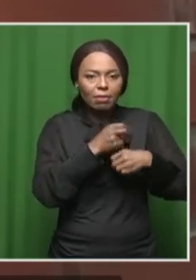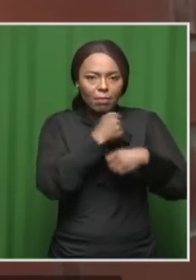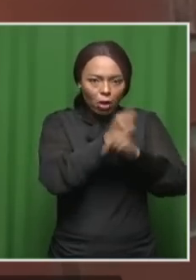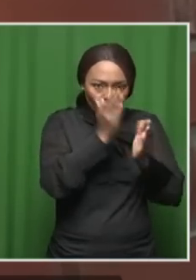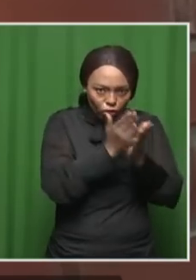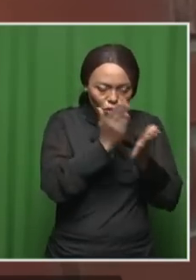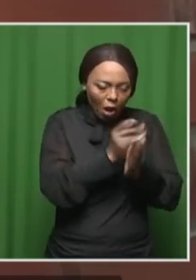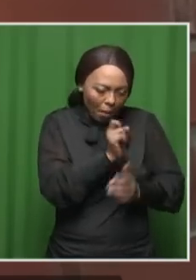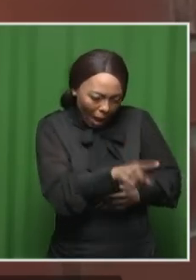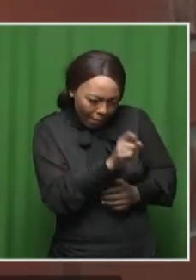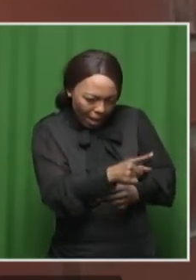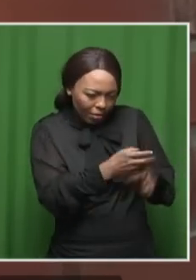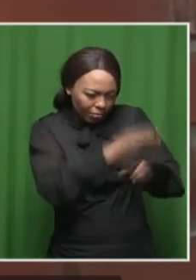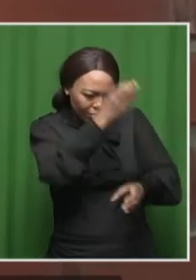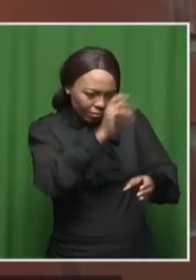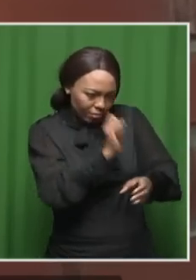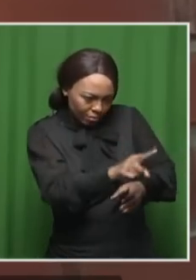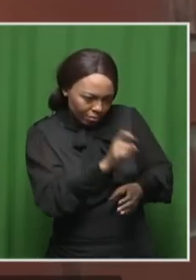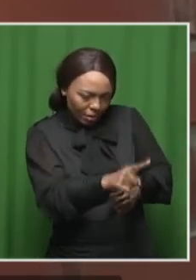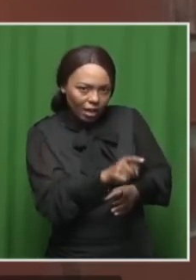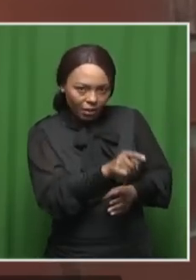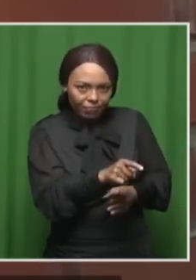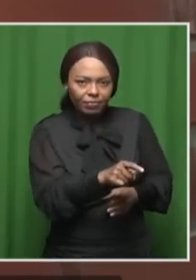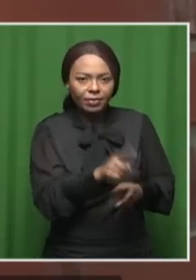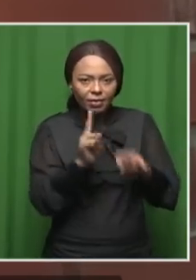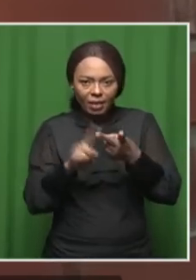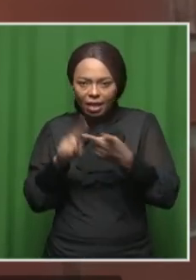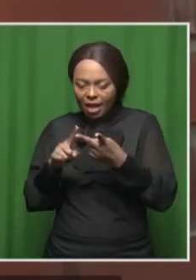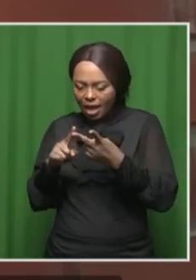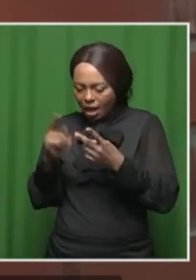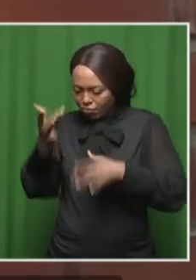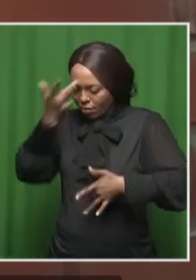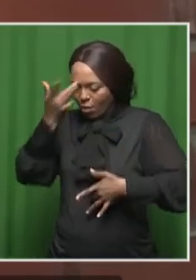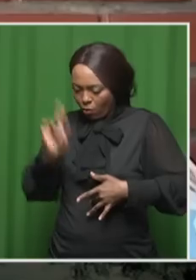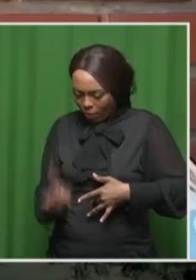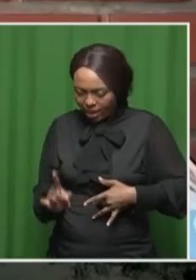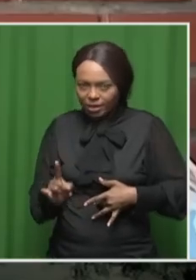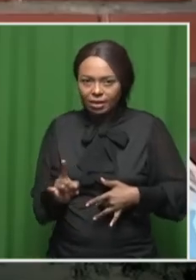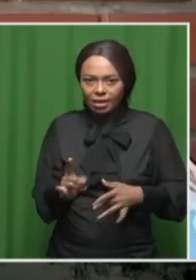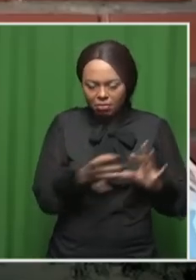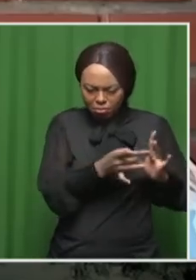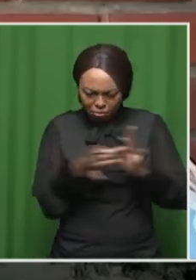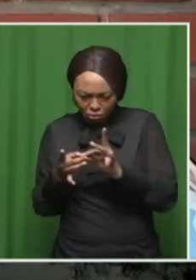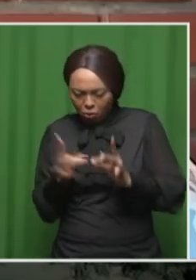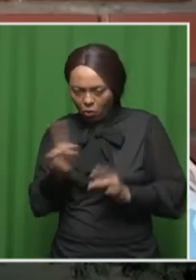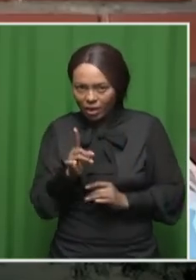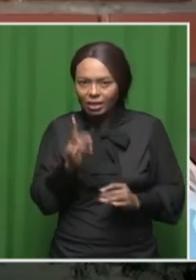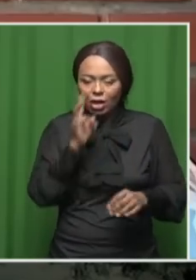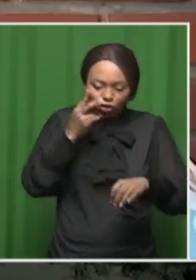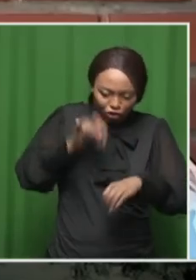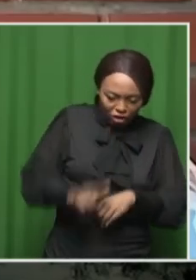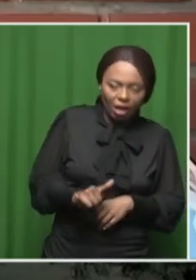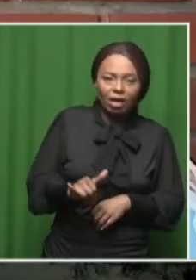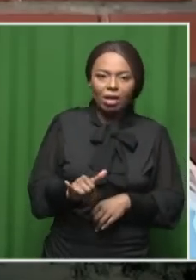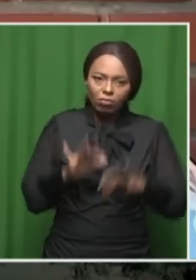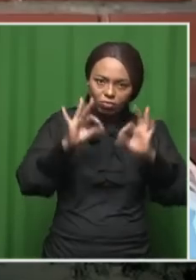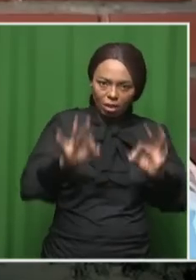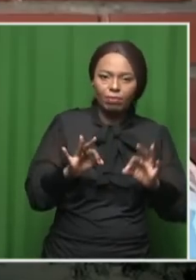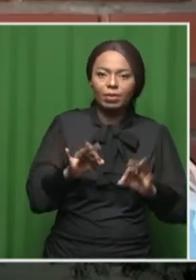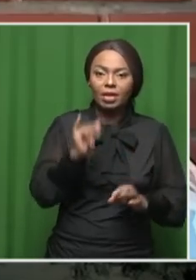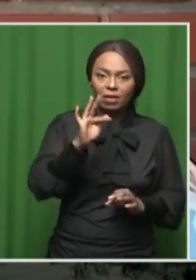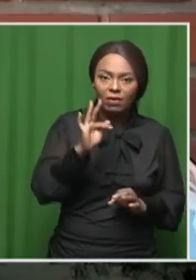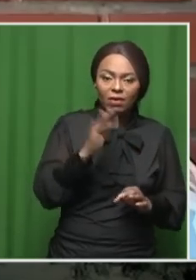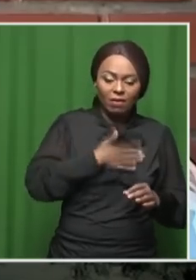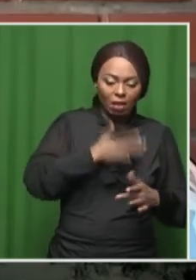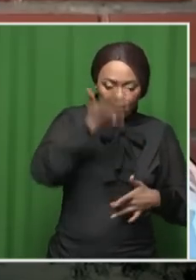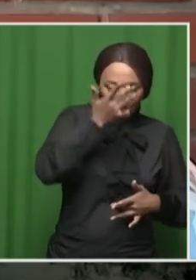direct correlation between the product and the symptoms. I want to question about this, the actual manufacturer